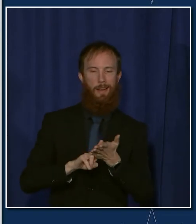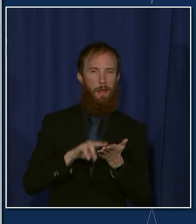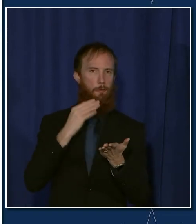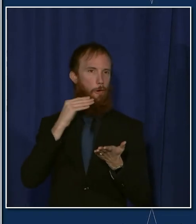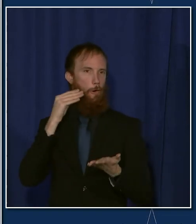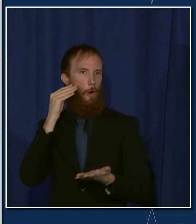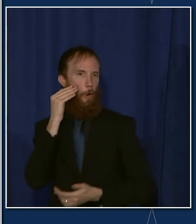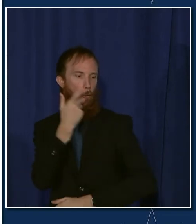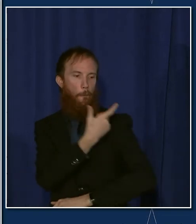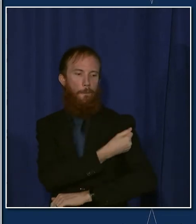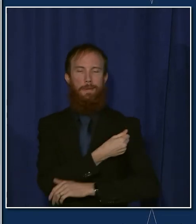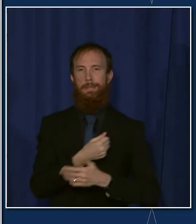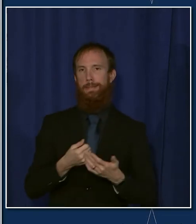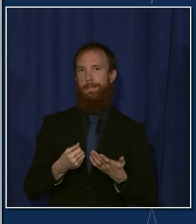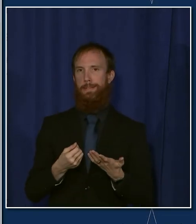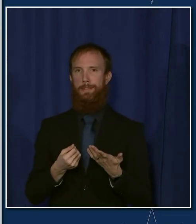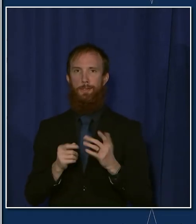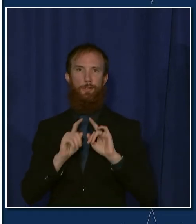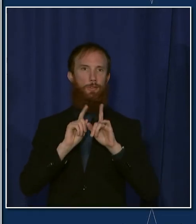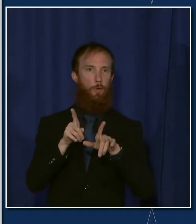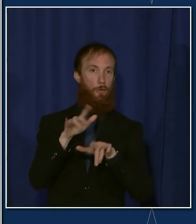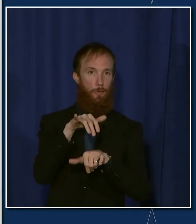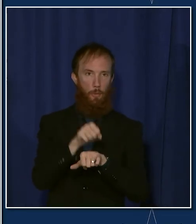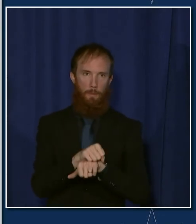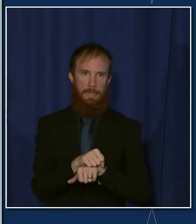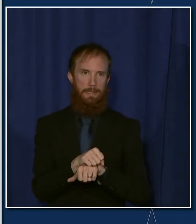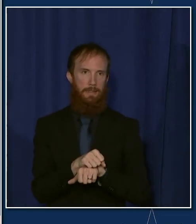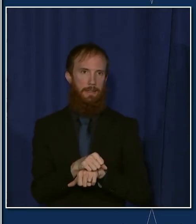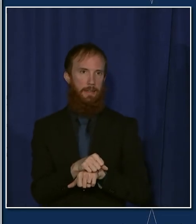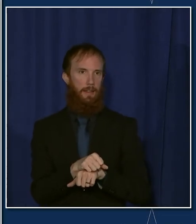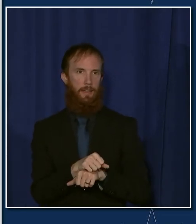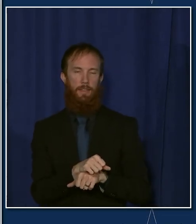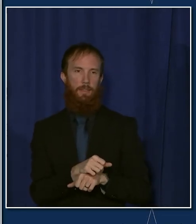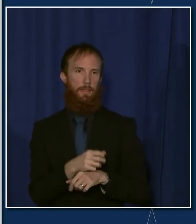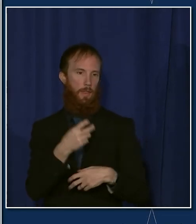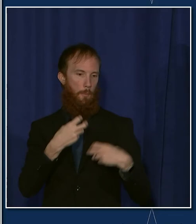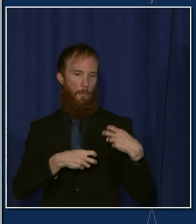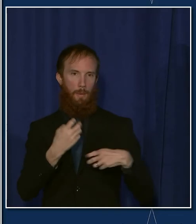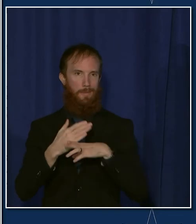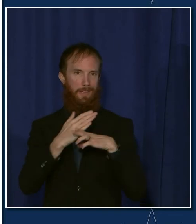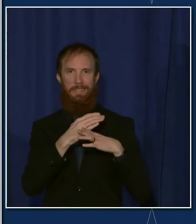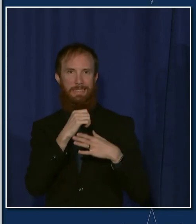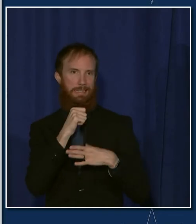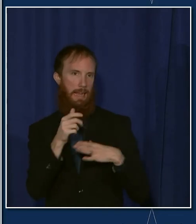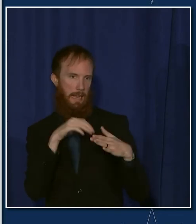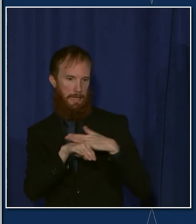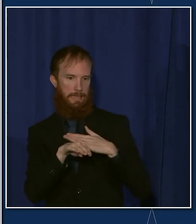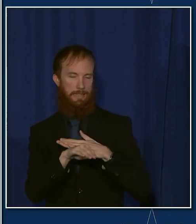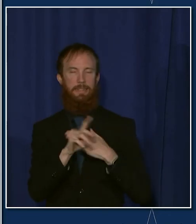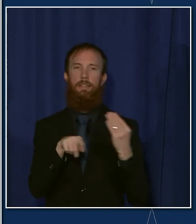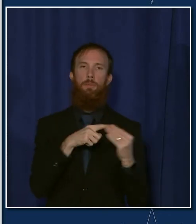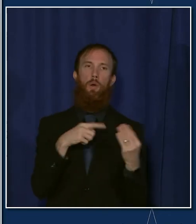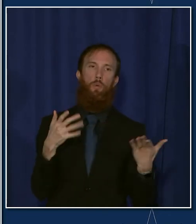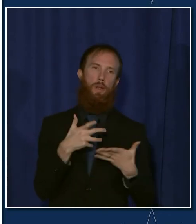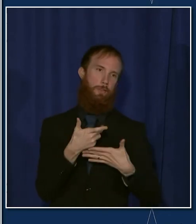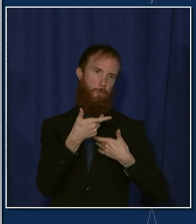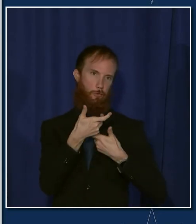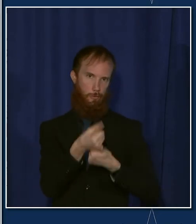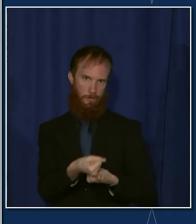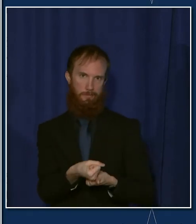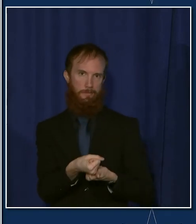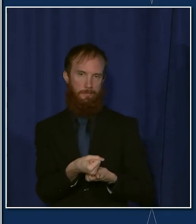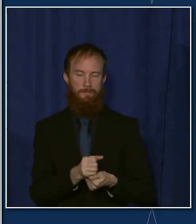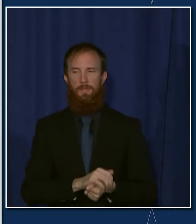appointment. It is not access as much as it is these trusted conversations at this point, honestly. And so I